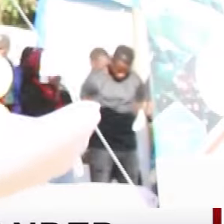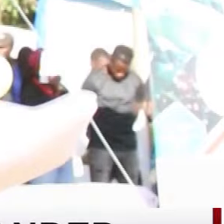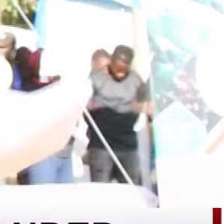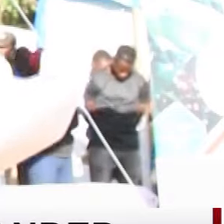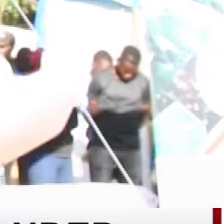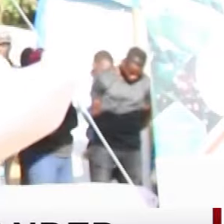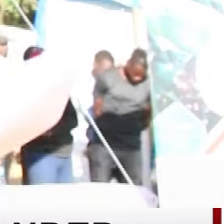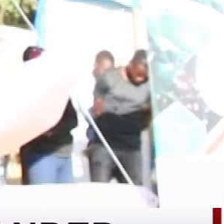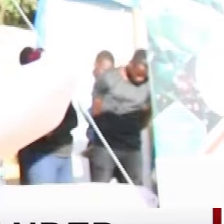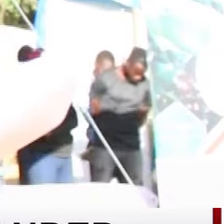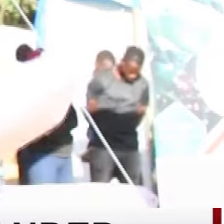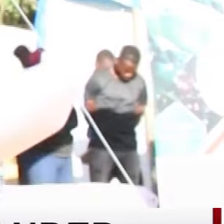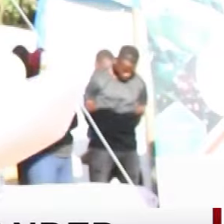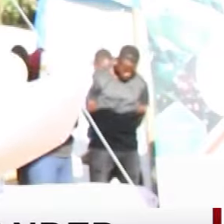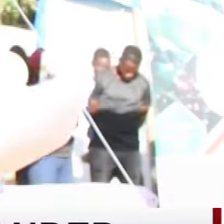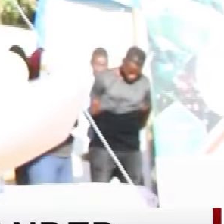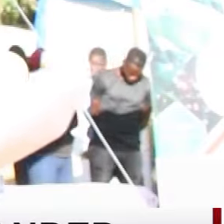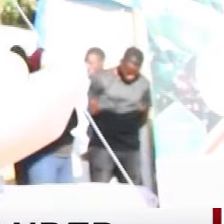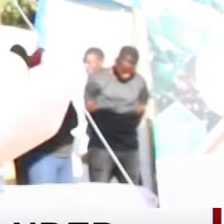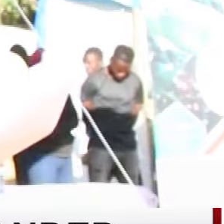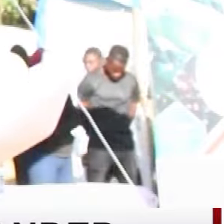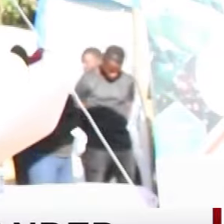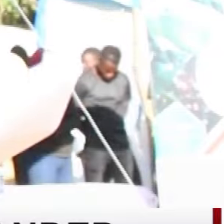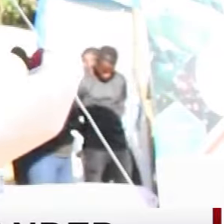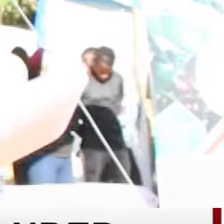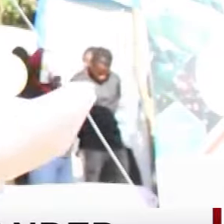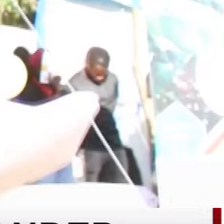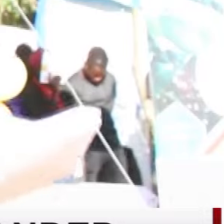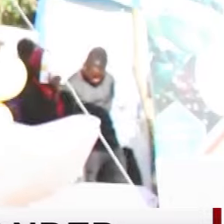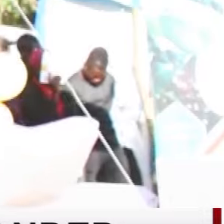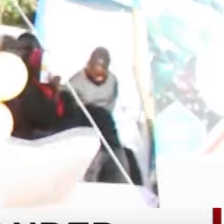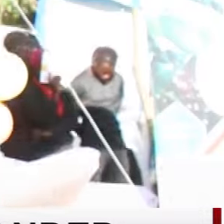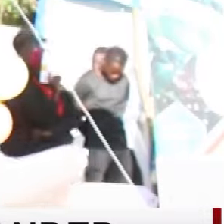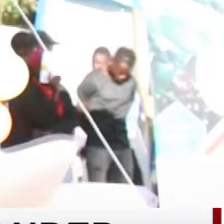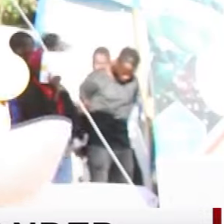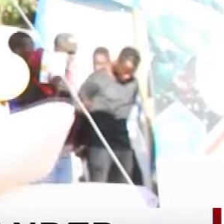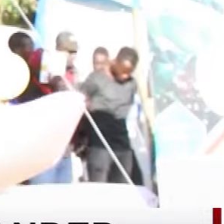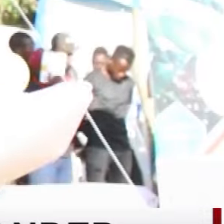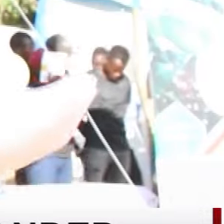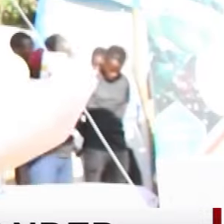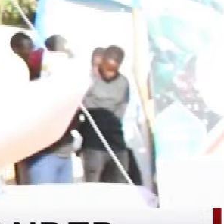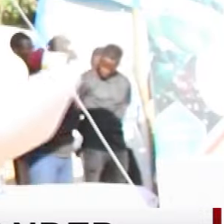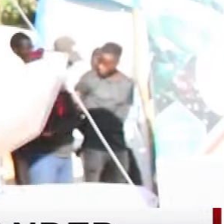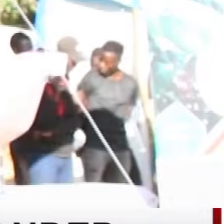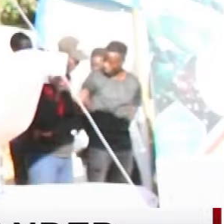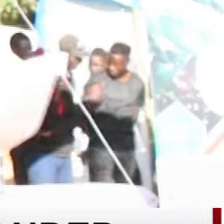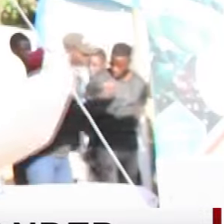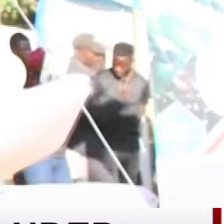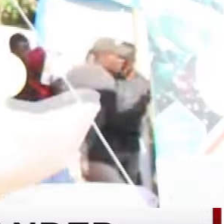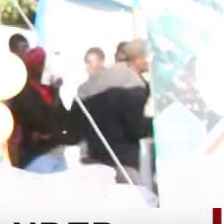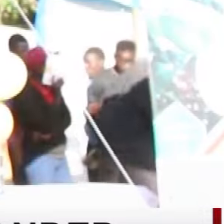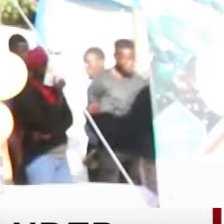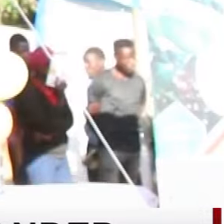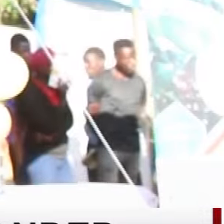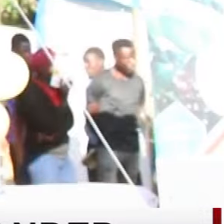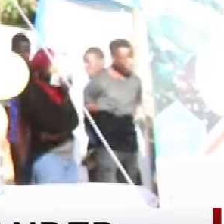equipment, farm power mechanization, livestock, and aquaculture. This is to empower and give